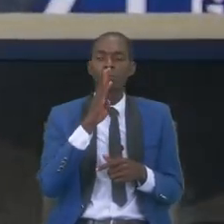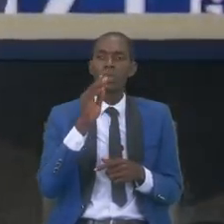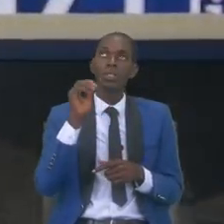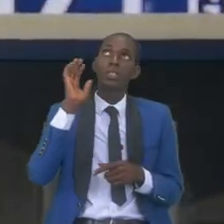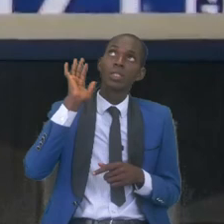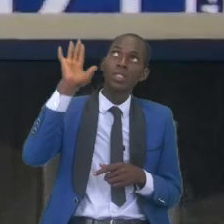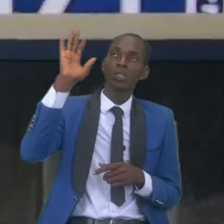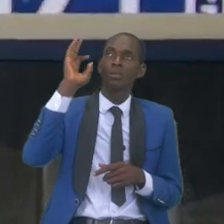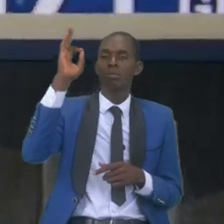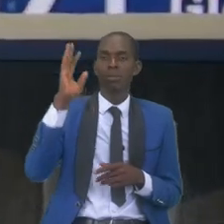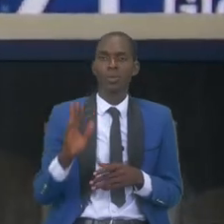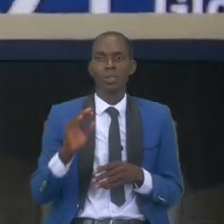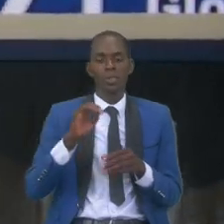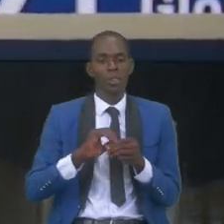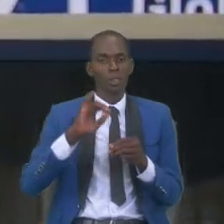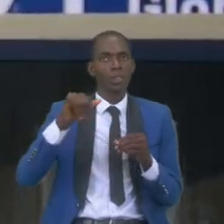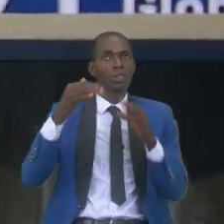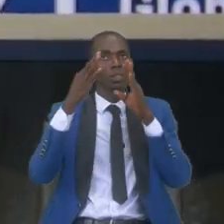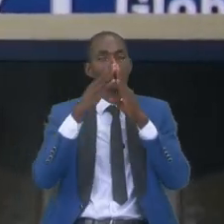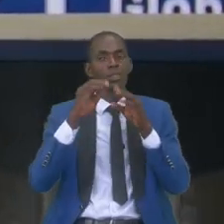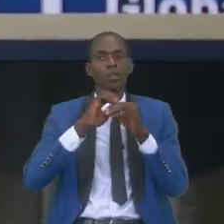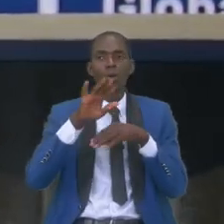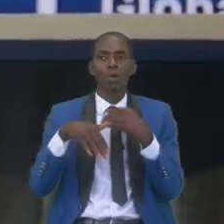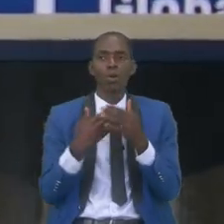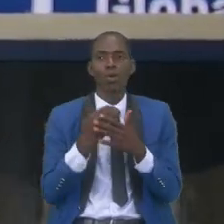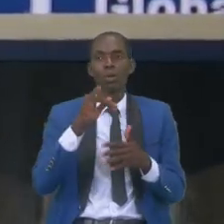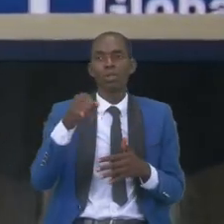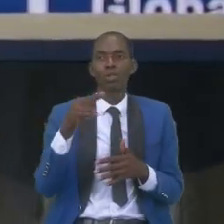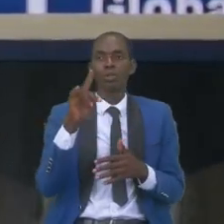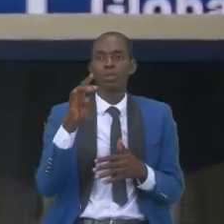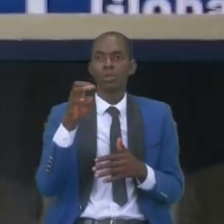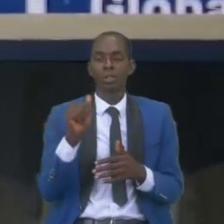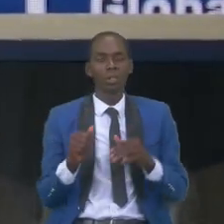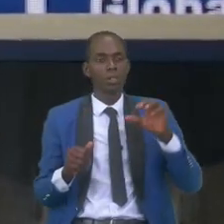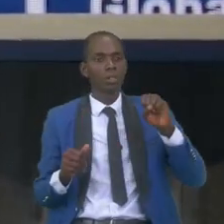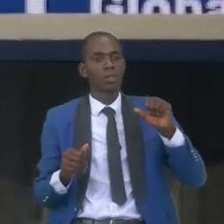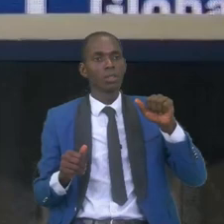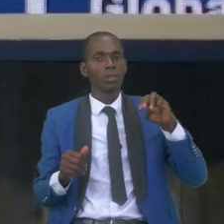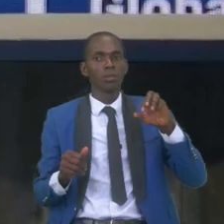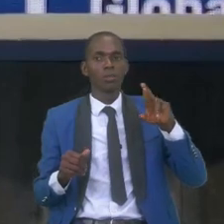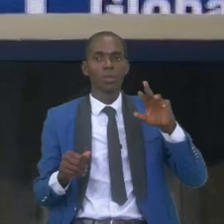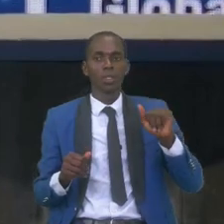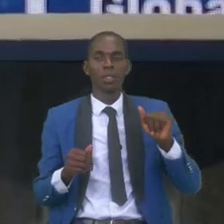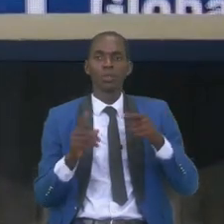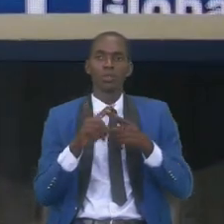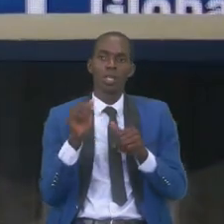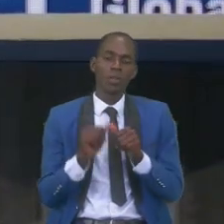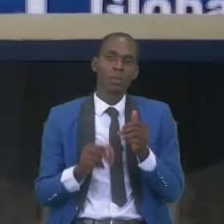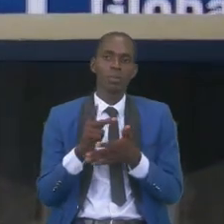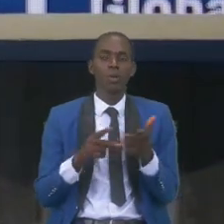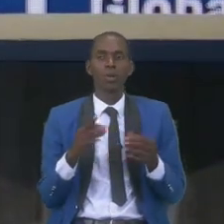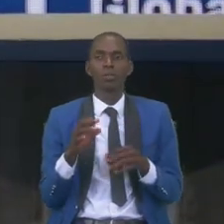Jerusalem, in all Judea, in Samaria, to the uttermost part of the earth.